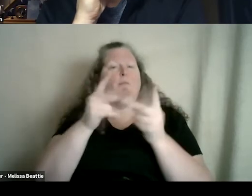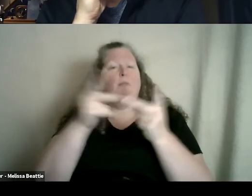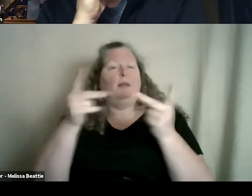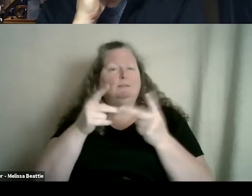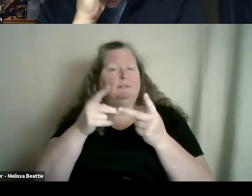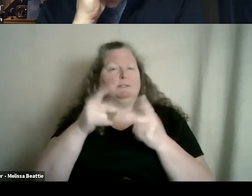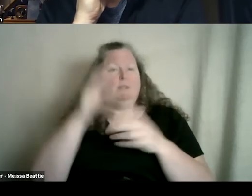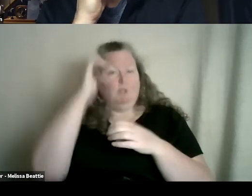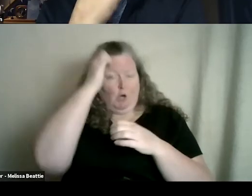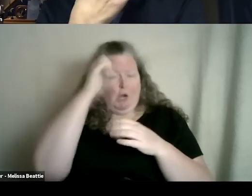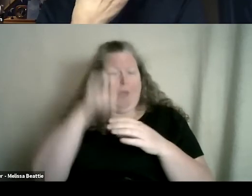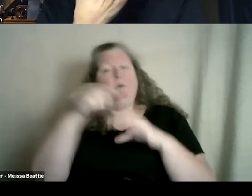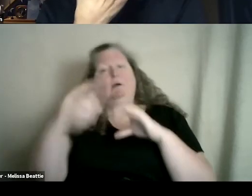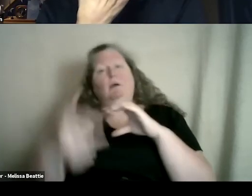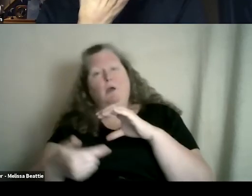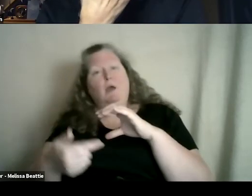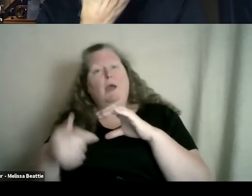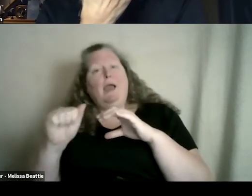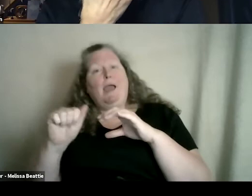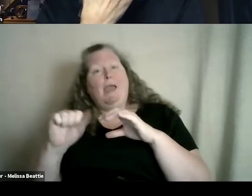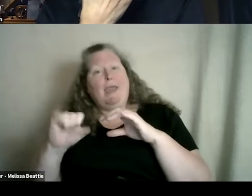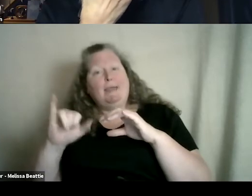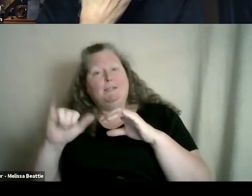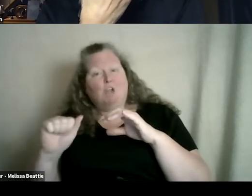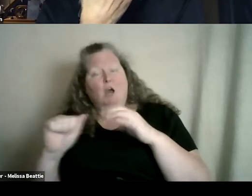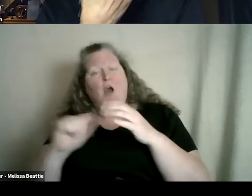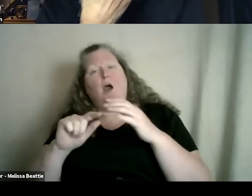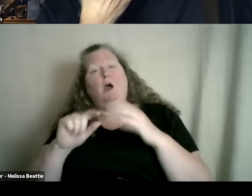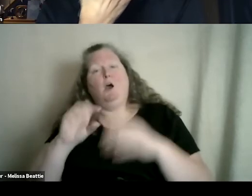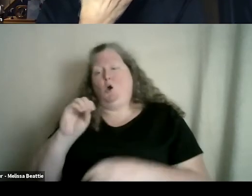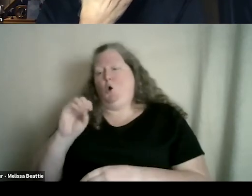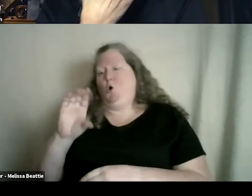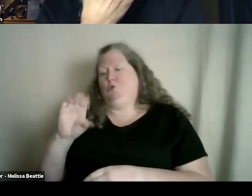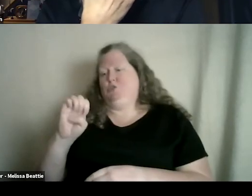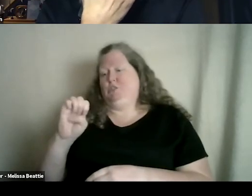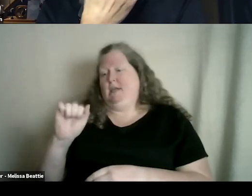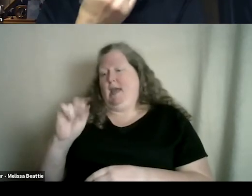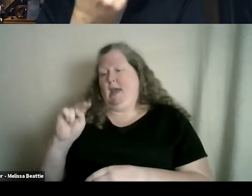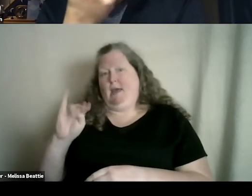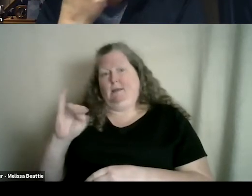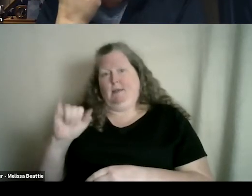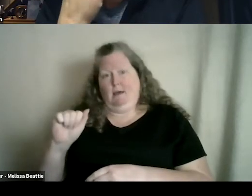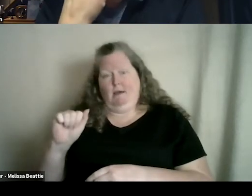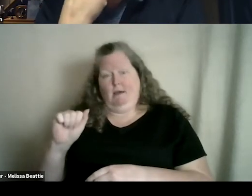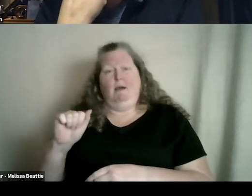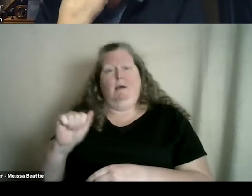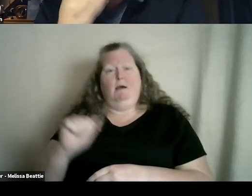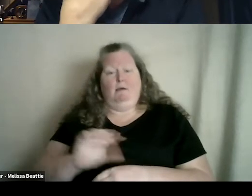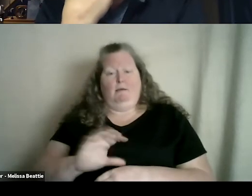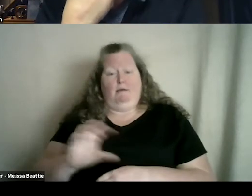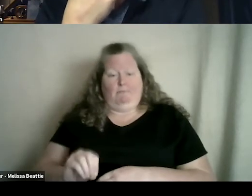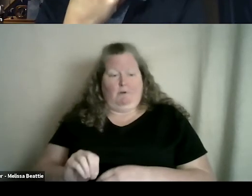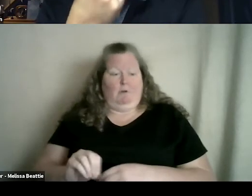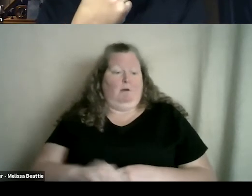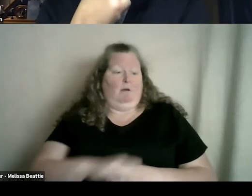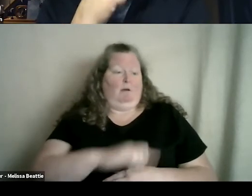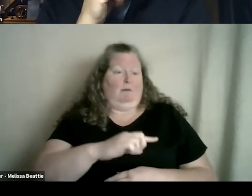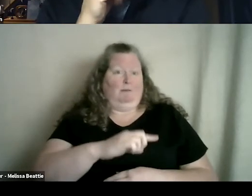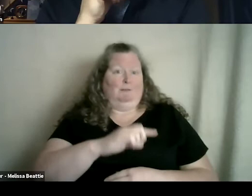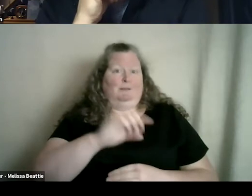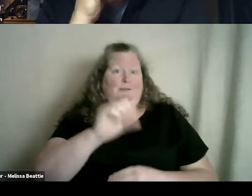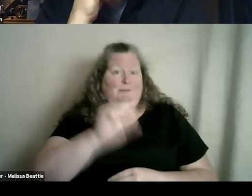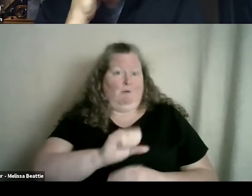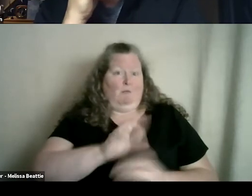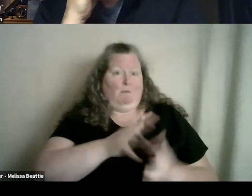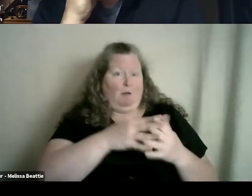go Asia, Oceania, Africa, South America, and back to the Americas. So in each one of these destinations,